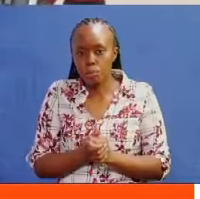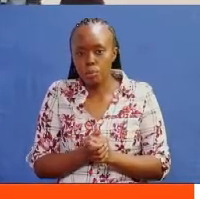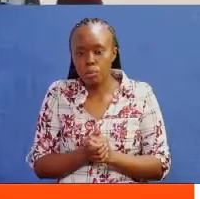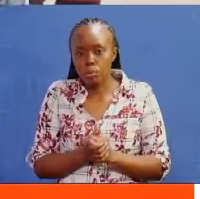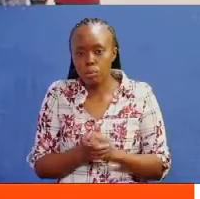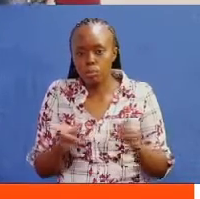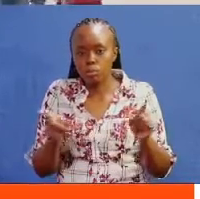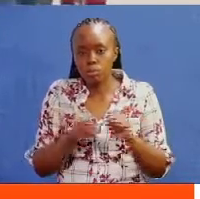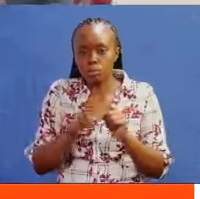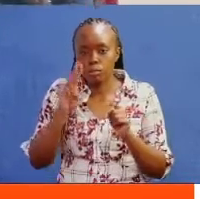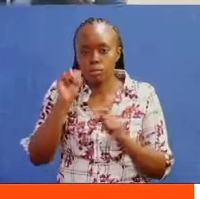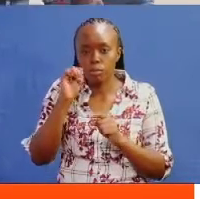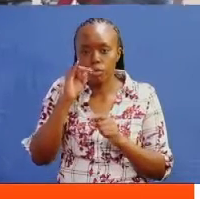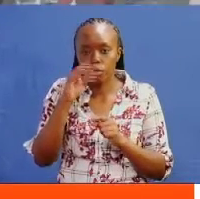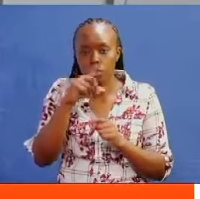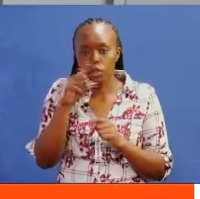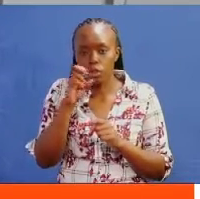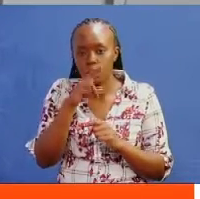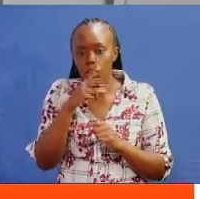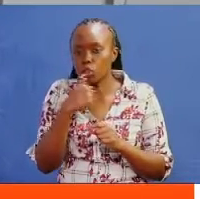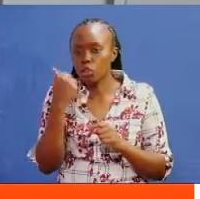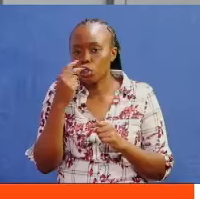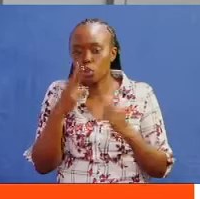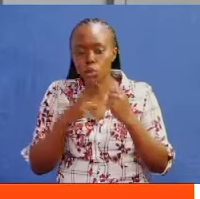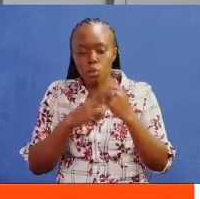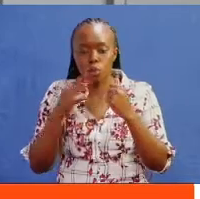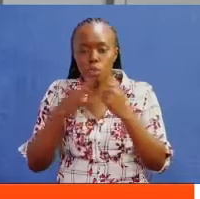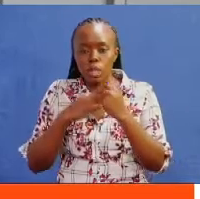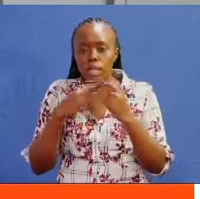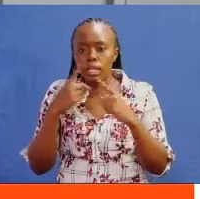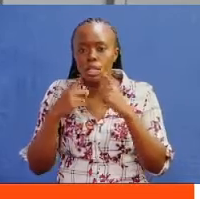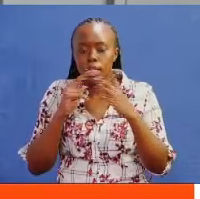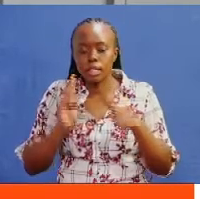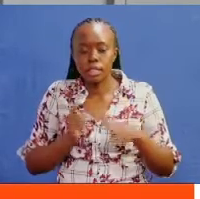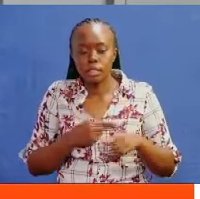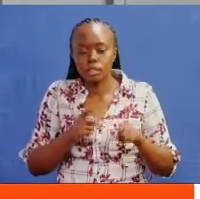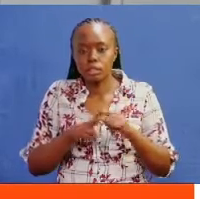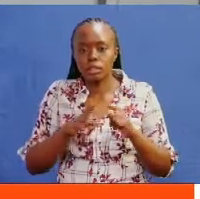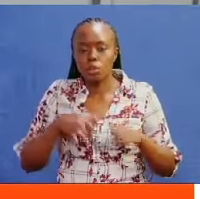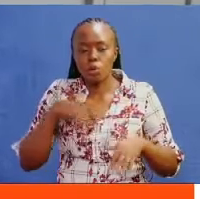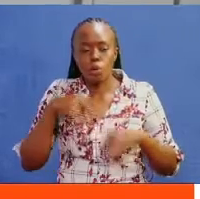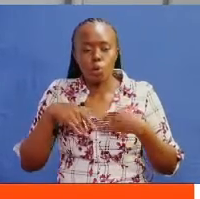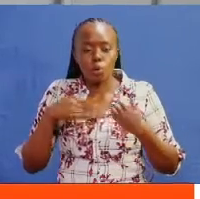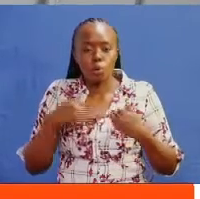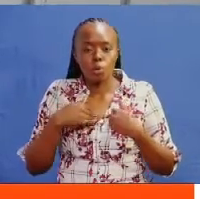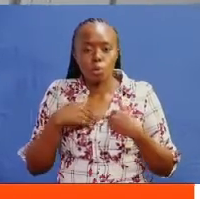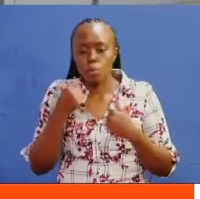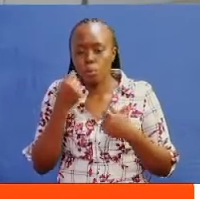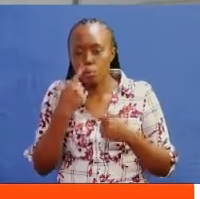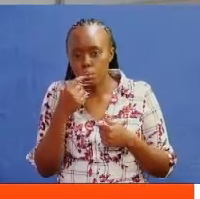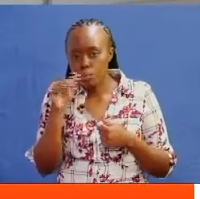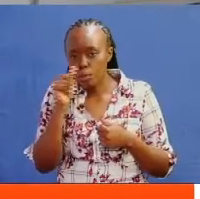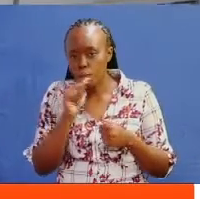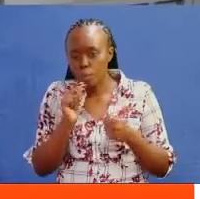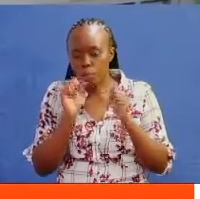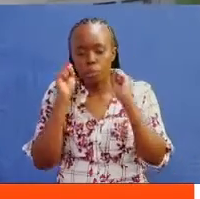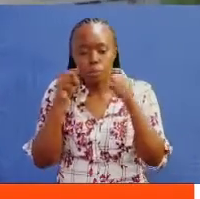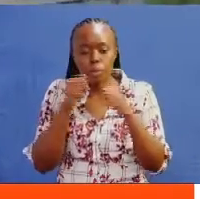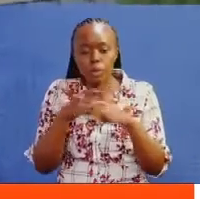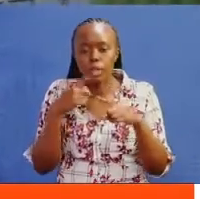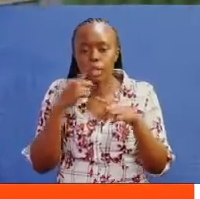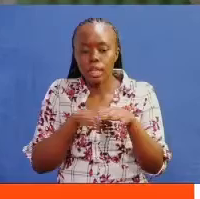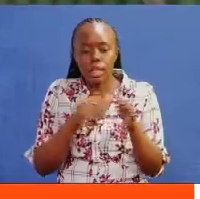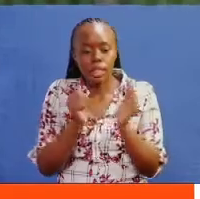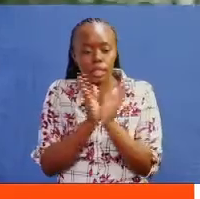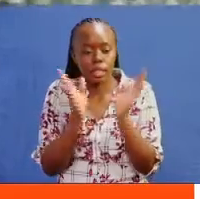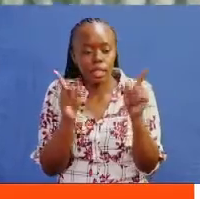Marilina Cheng, who is a 23-year-old, tells us that she fears getting the AstraZeneca vaccine should it be opened up